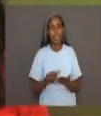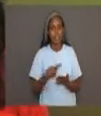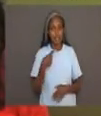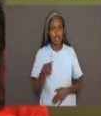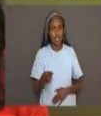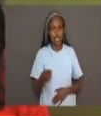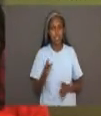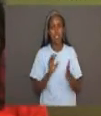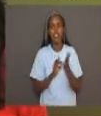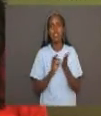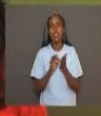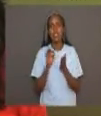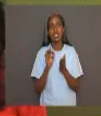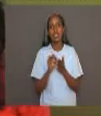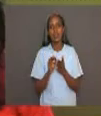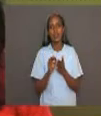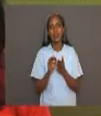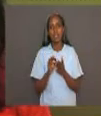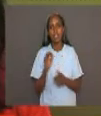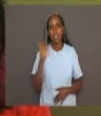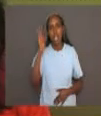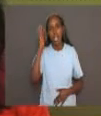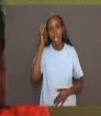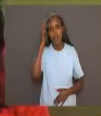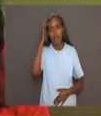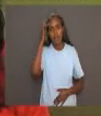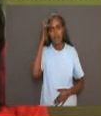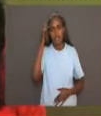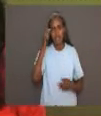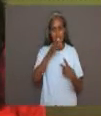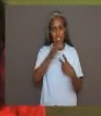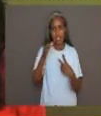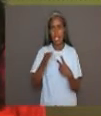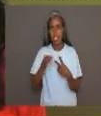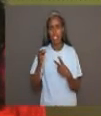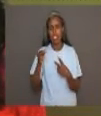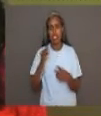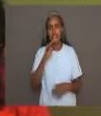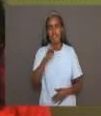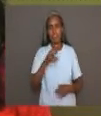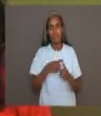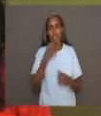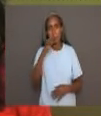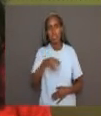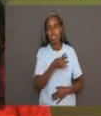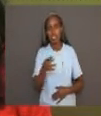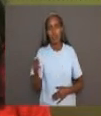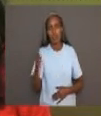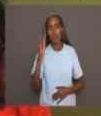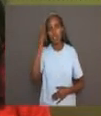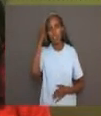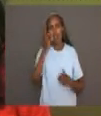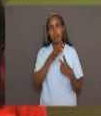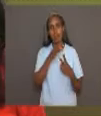Then, a number is arbitrarily selected from the table of random